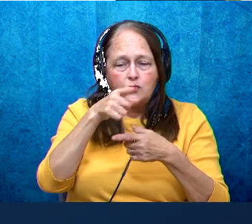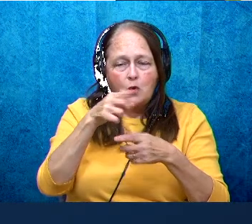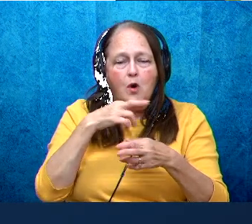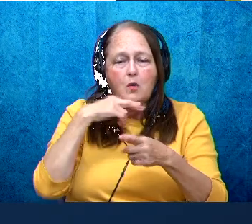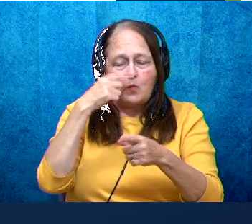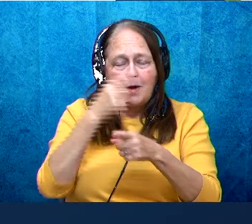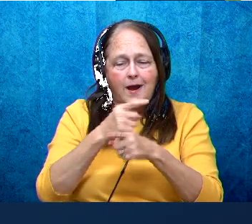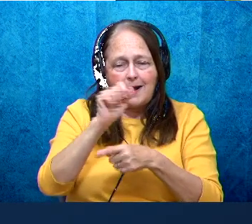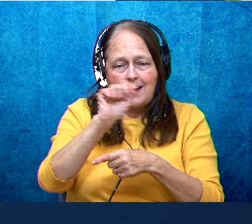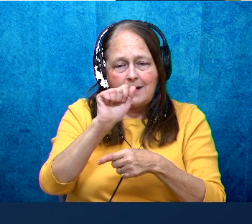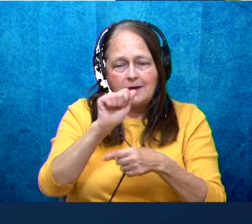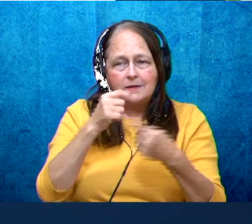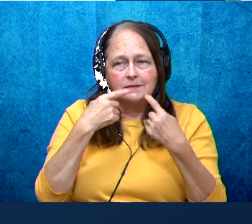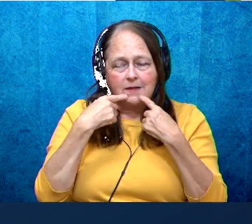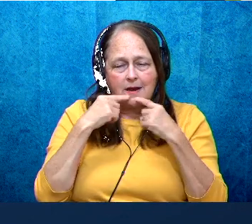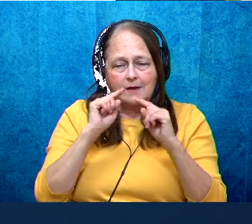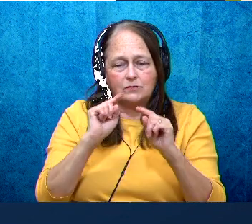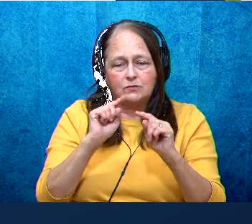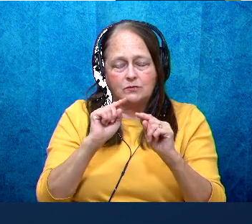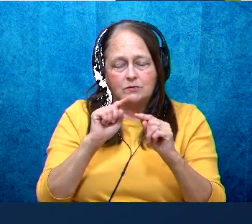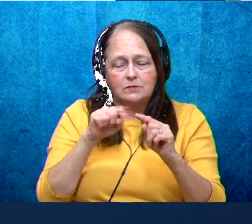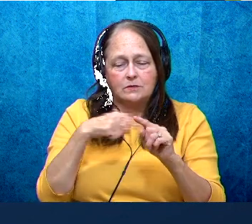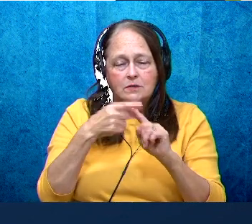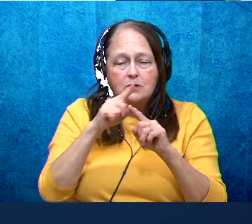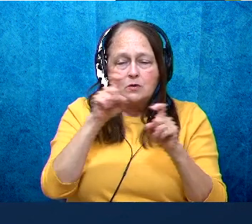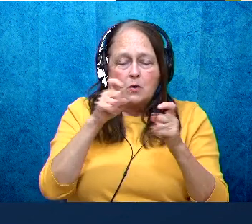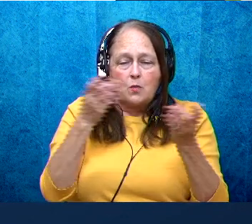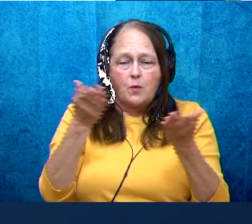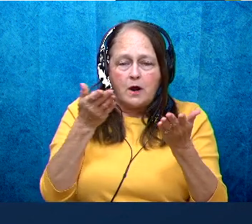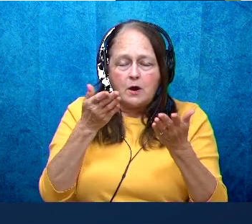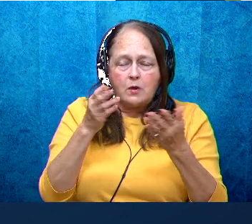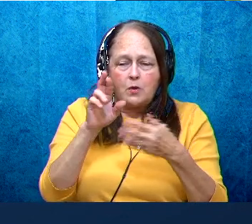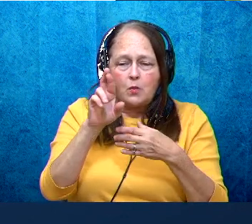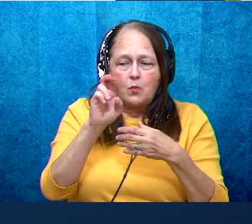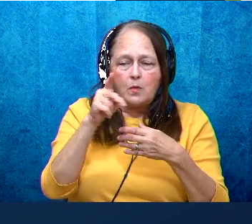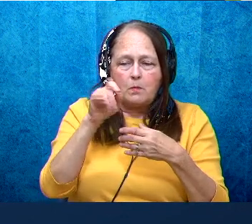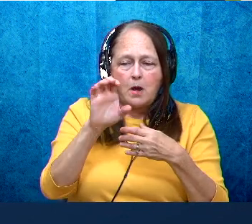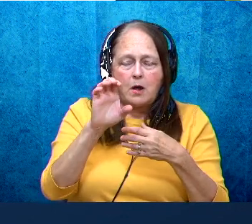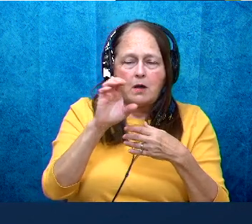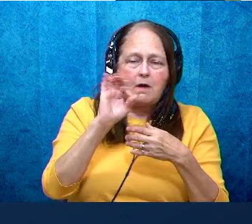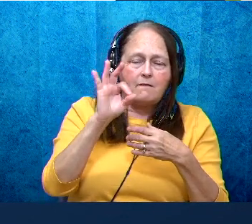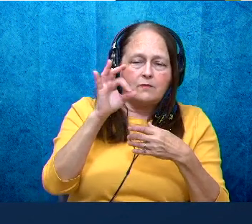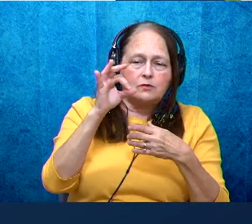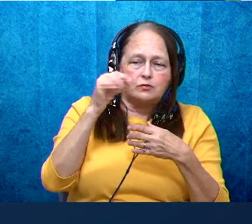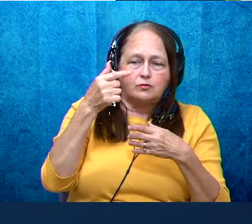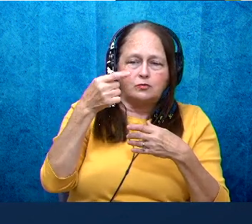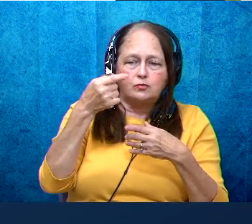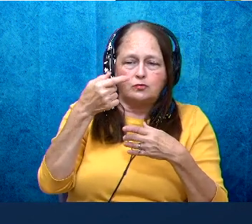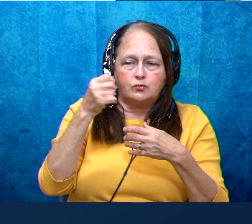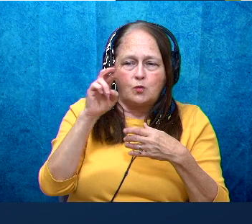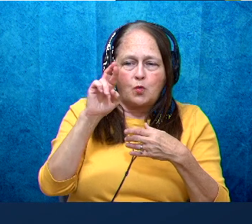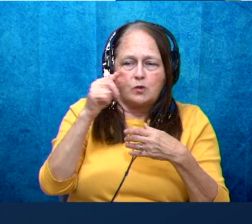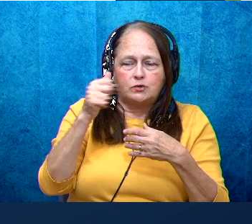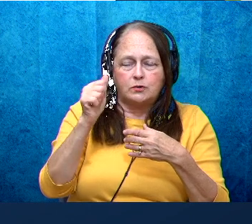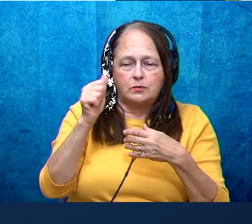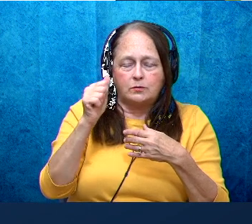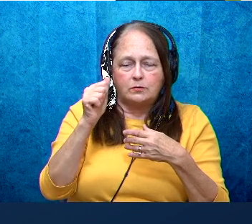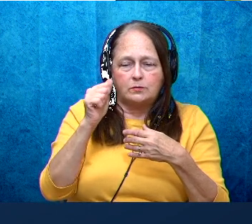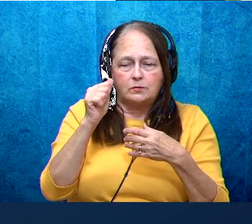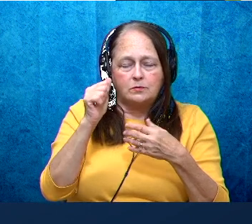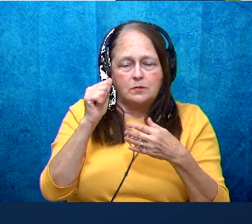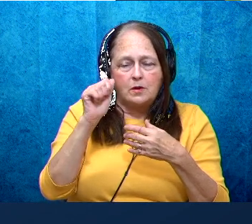correct. The next question, where are the republics of Georgia, Armenia, and Azerbaijan